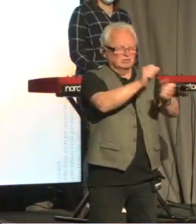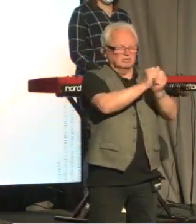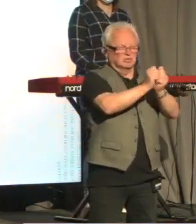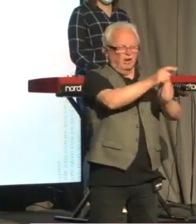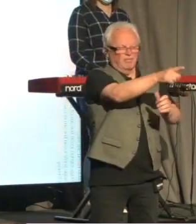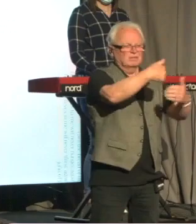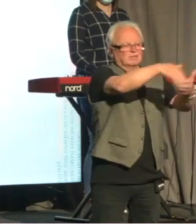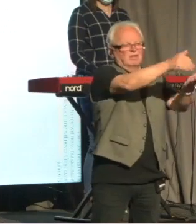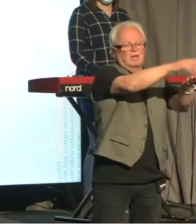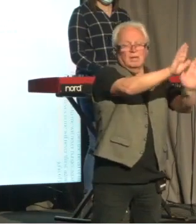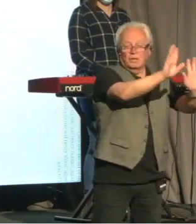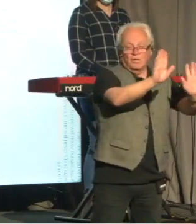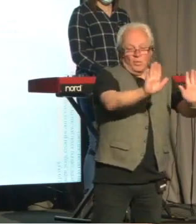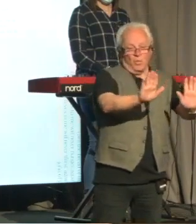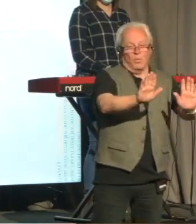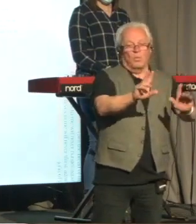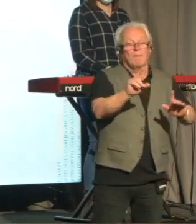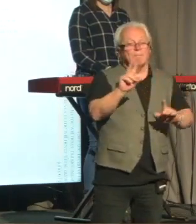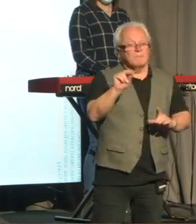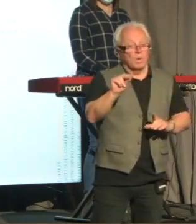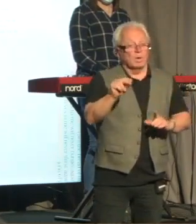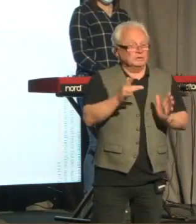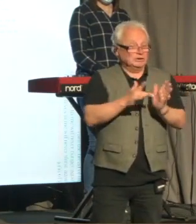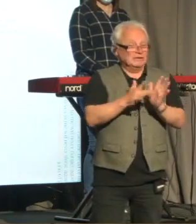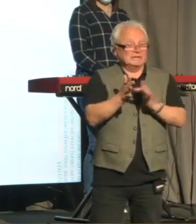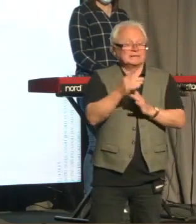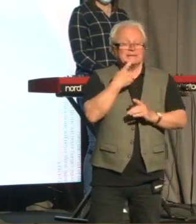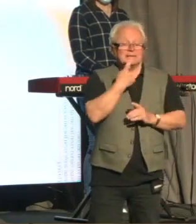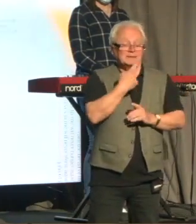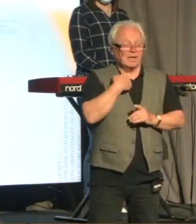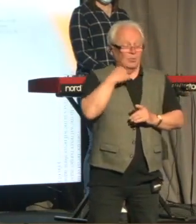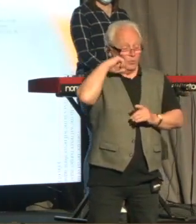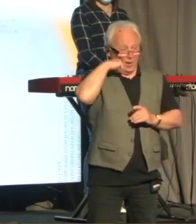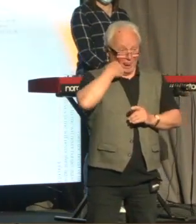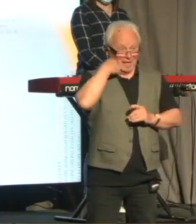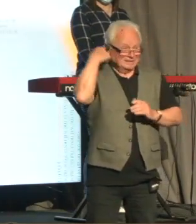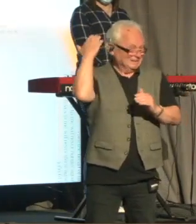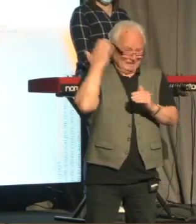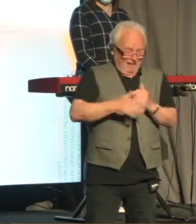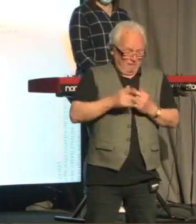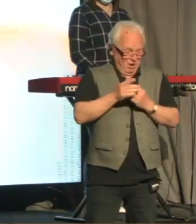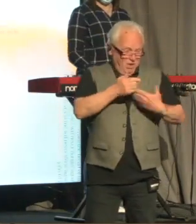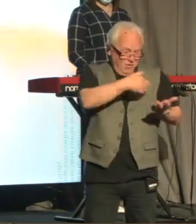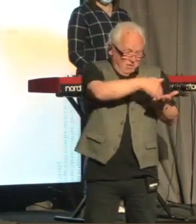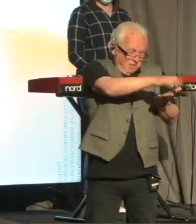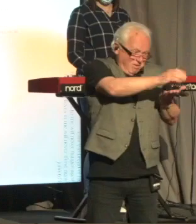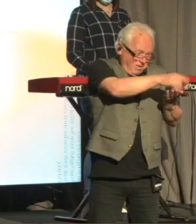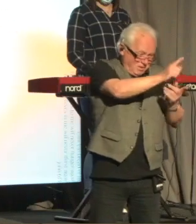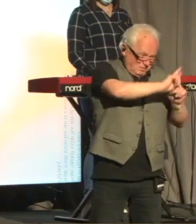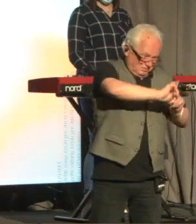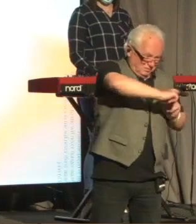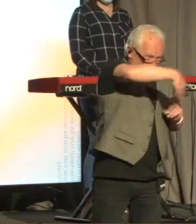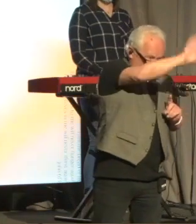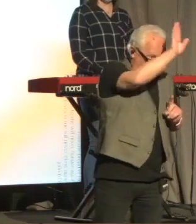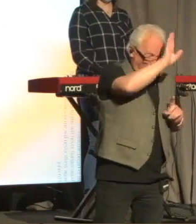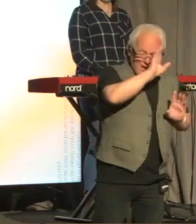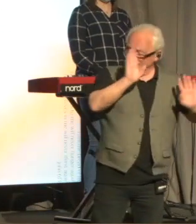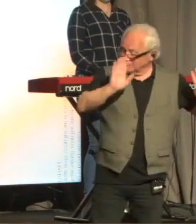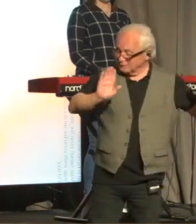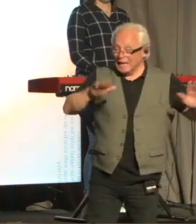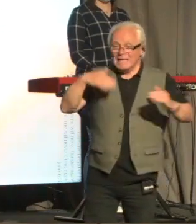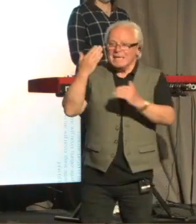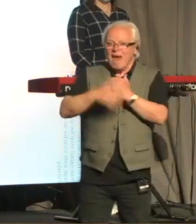But Jesus says, I will never turn anyone away. I will never